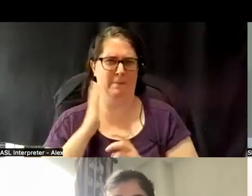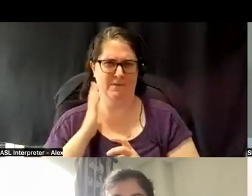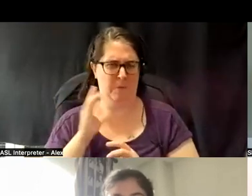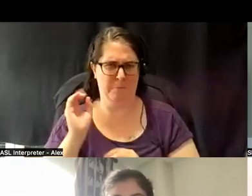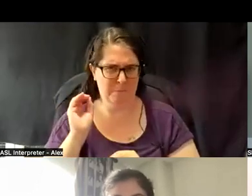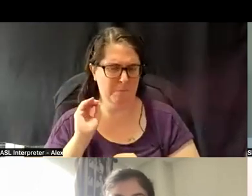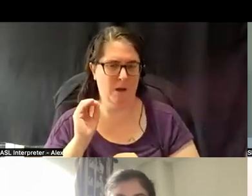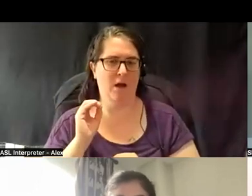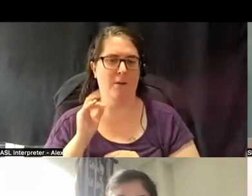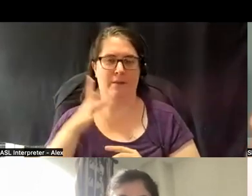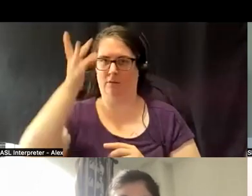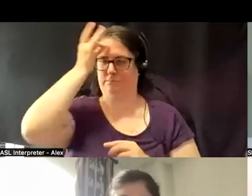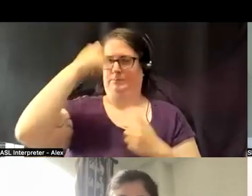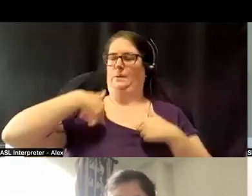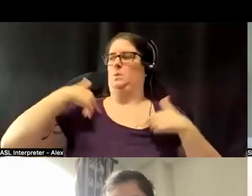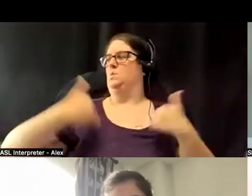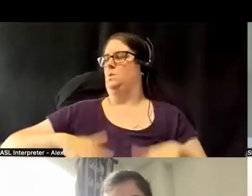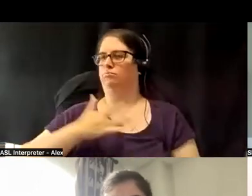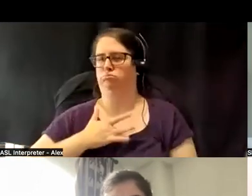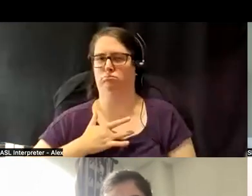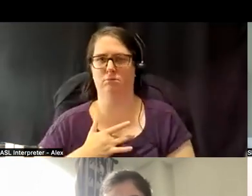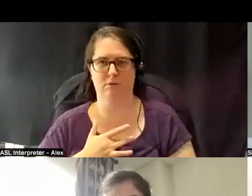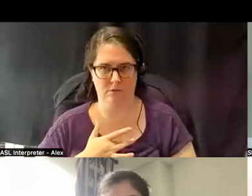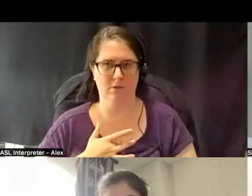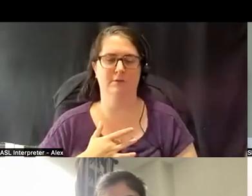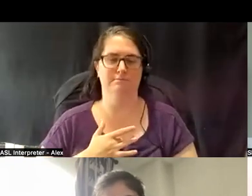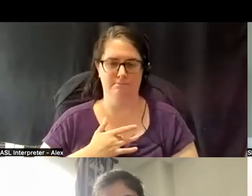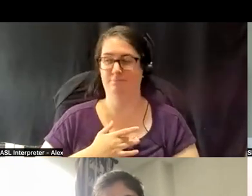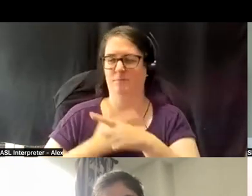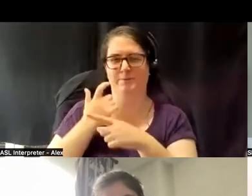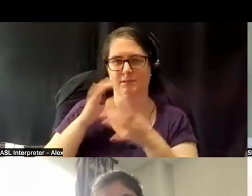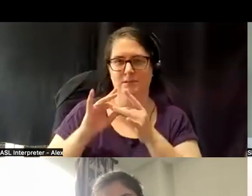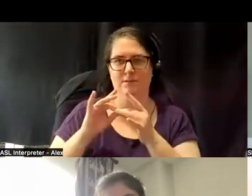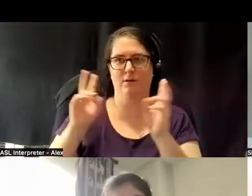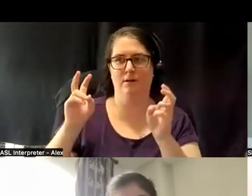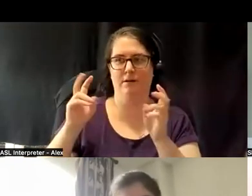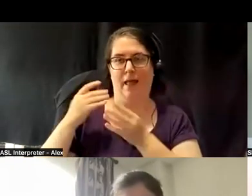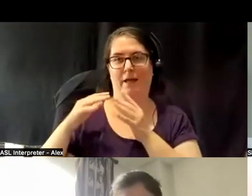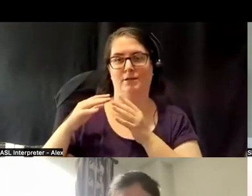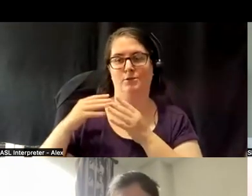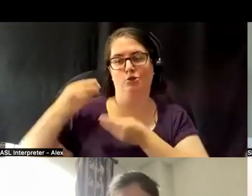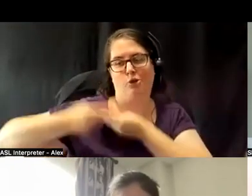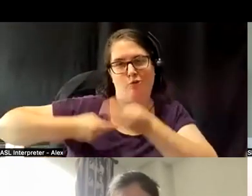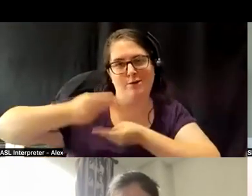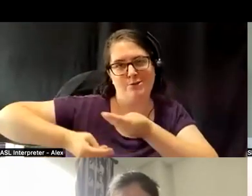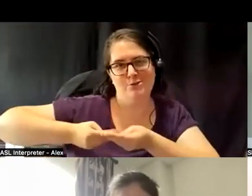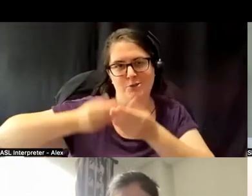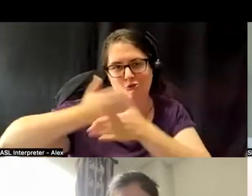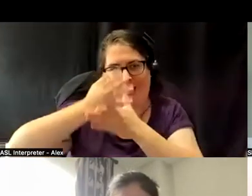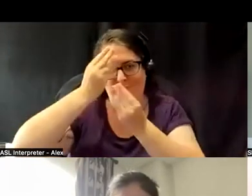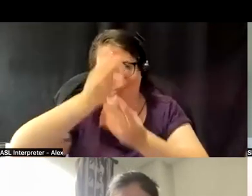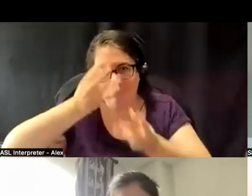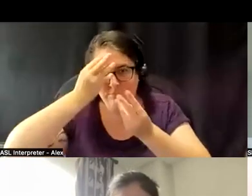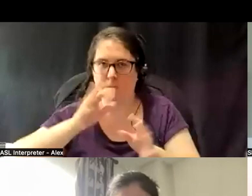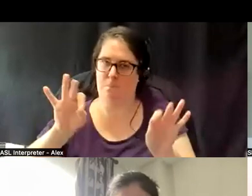it resonated with me. It resonated with a bunch of others. And I think you also mentioned something really important there is like that intergenerational knowing and sharing of knowledge.